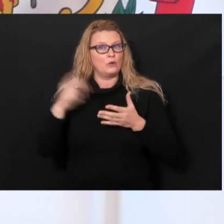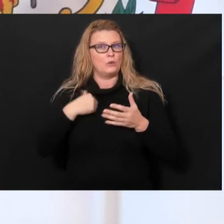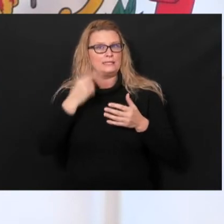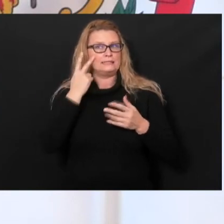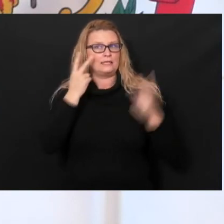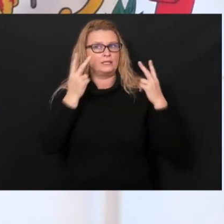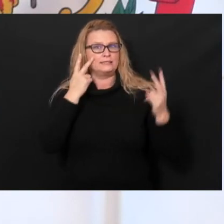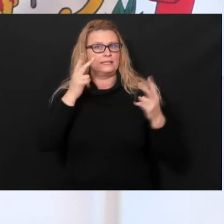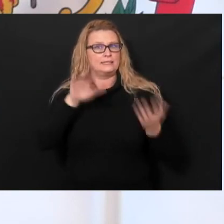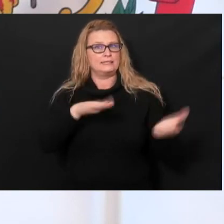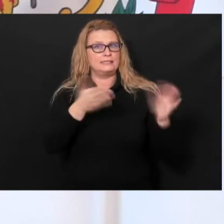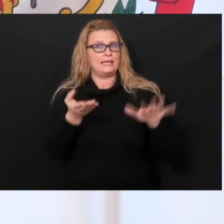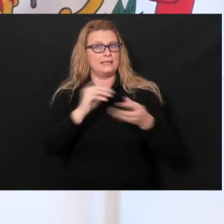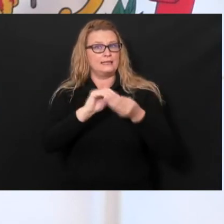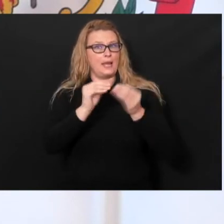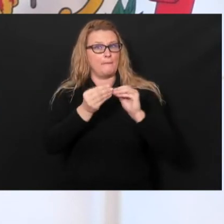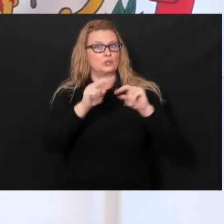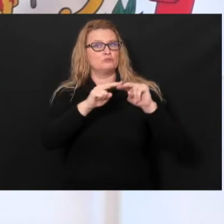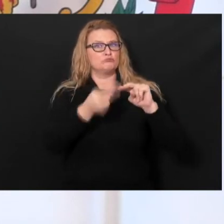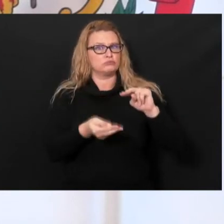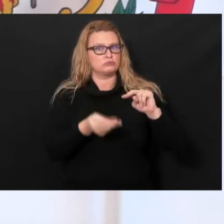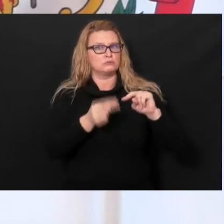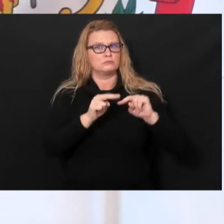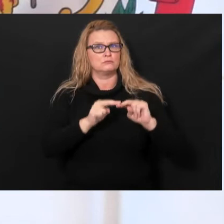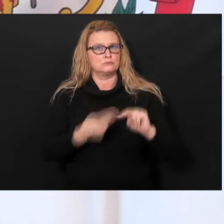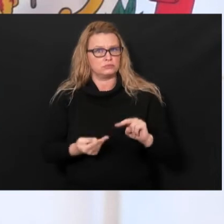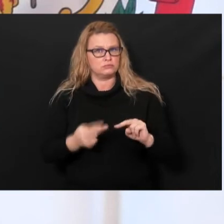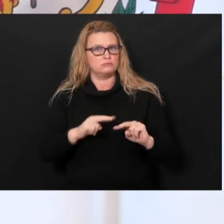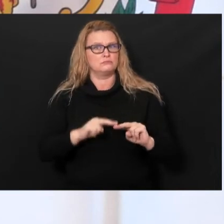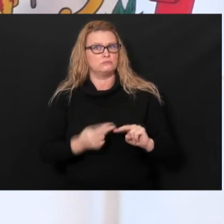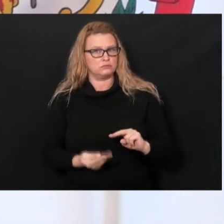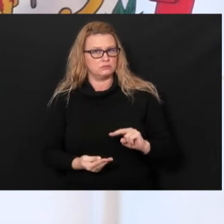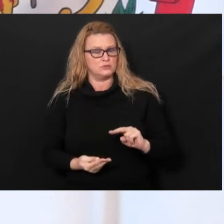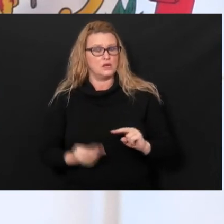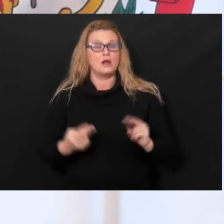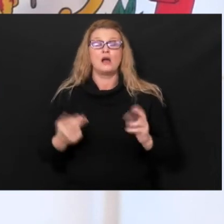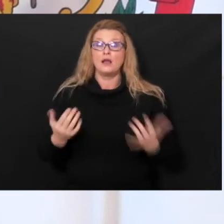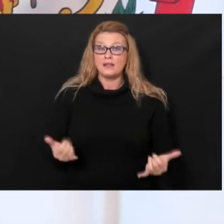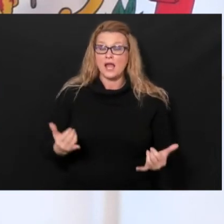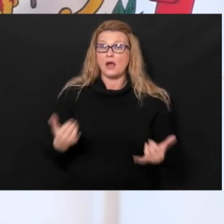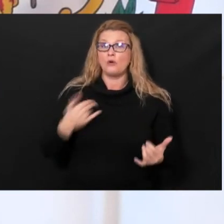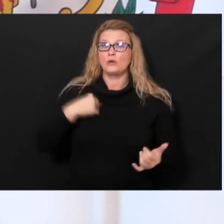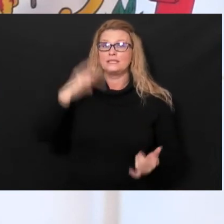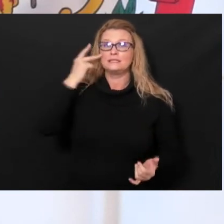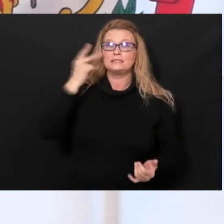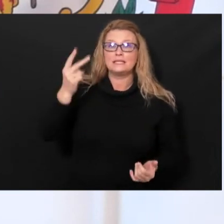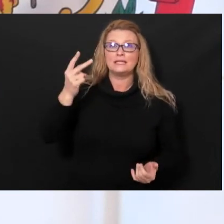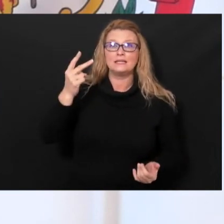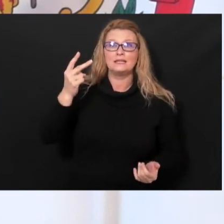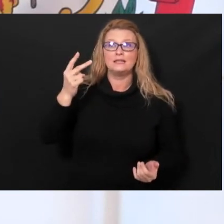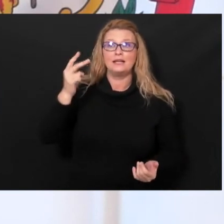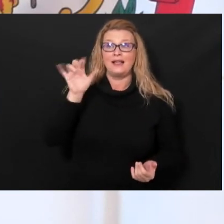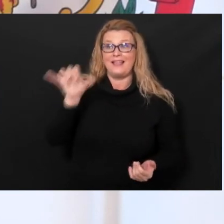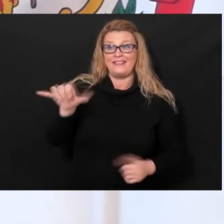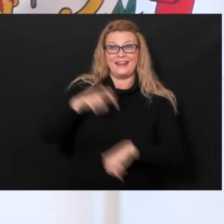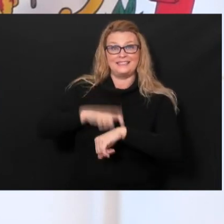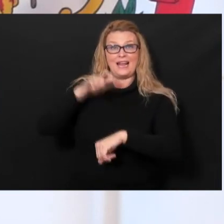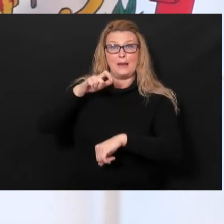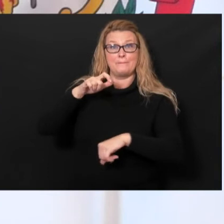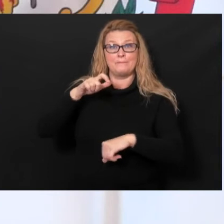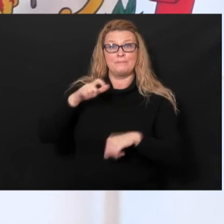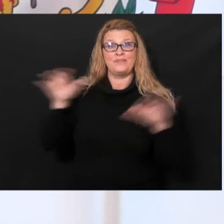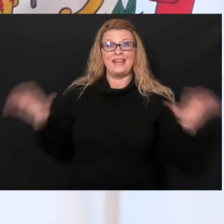our death toll was starting to go down, down, down. And we saw at that point in time that